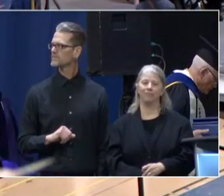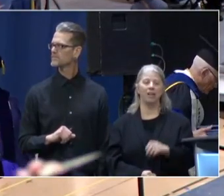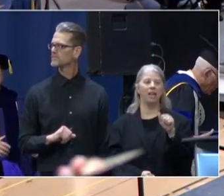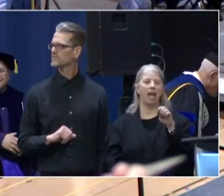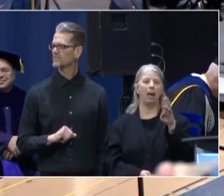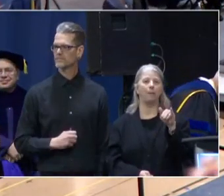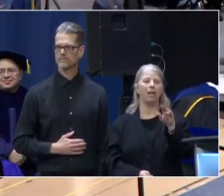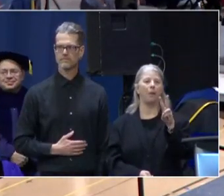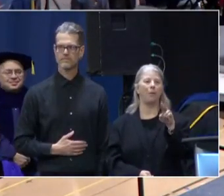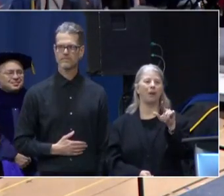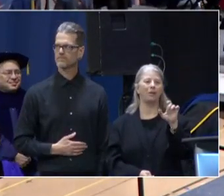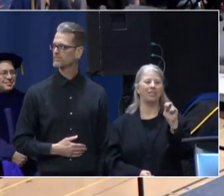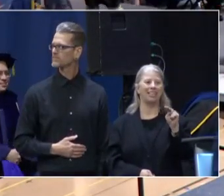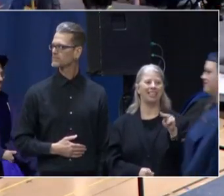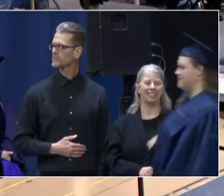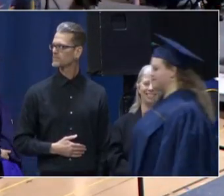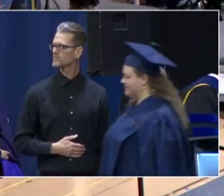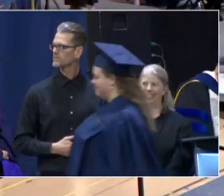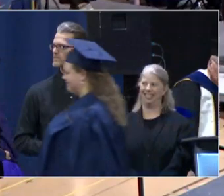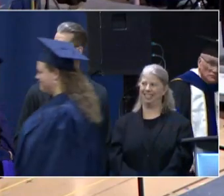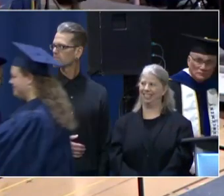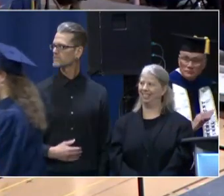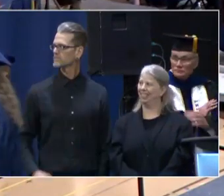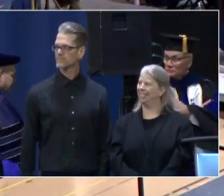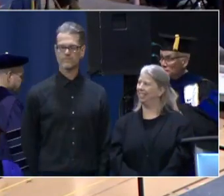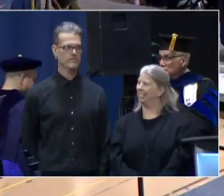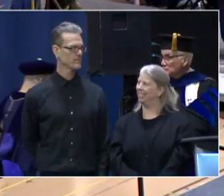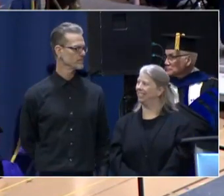Abby Wilson.